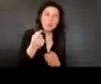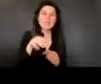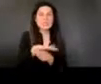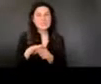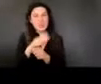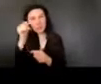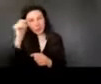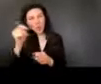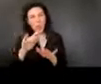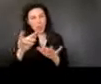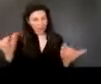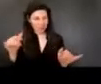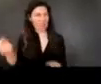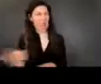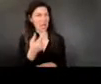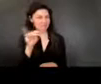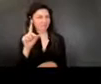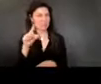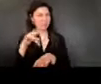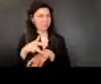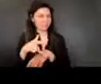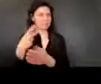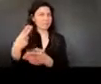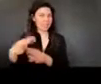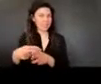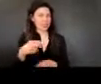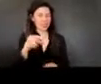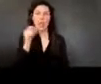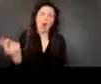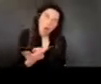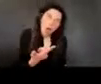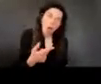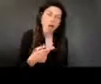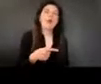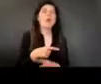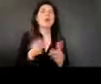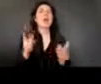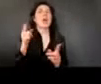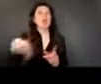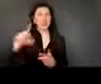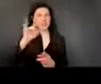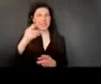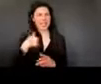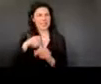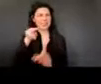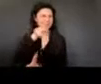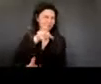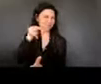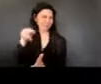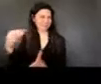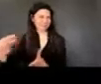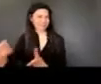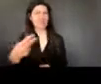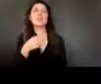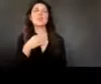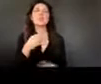of your works in some way. Not necessarily all of them were. But can you speak to why you use the site